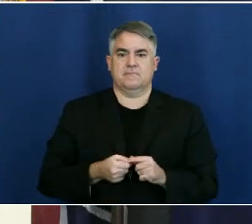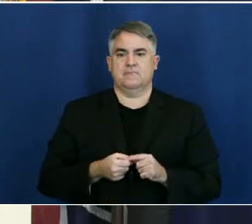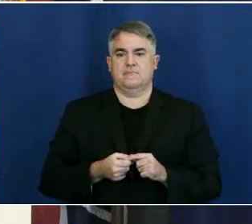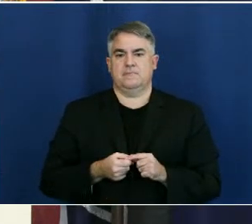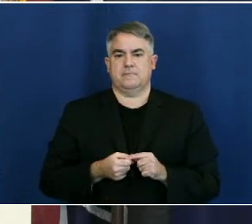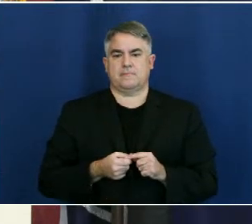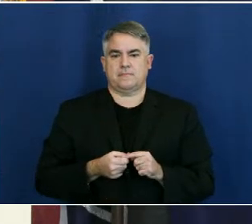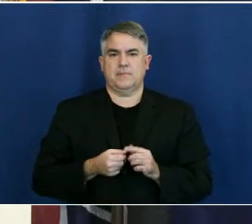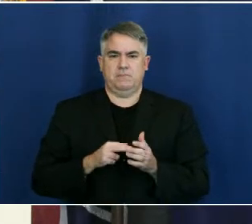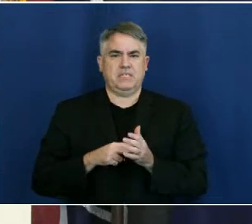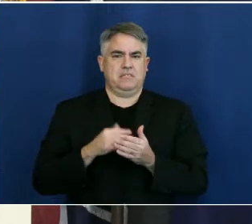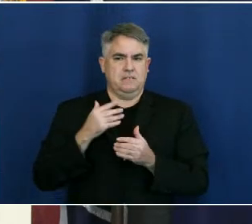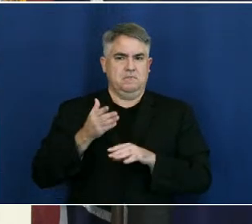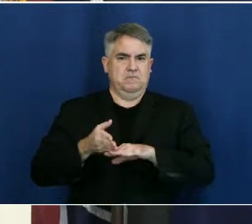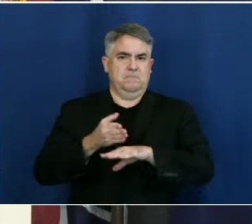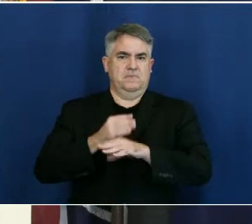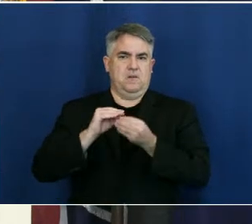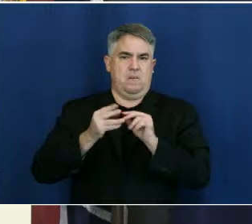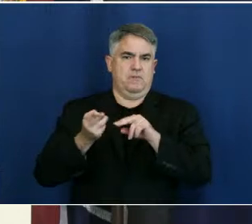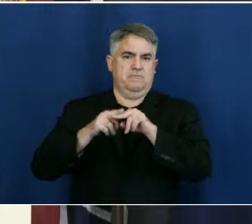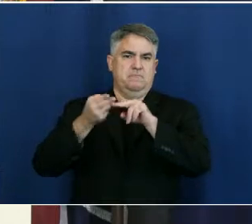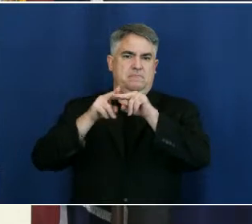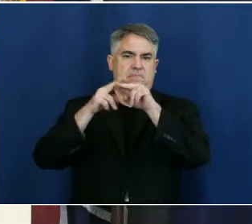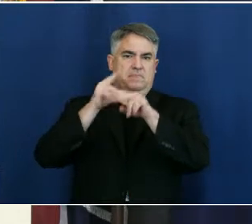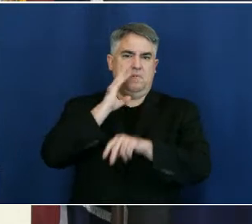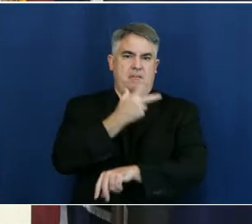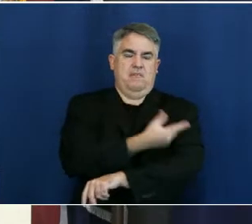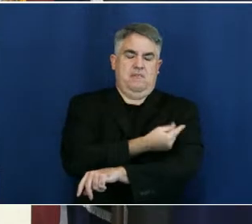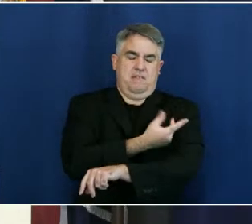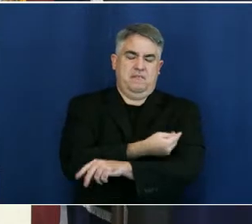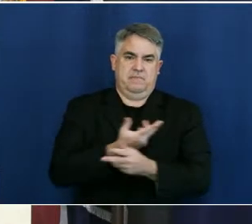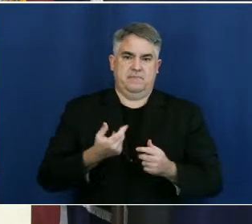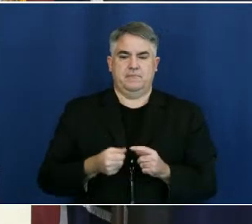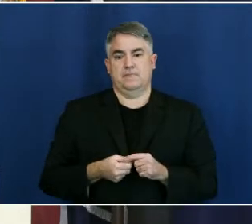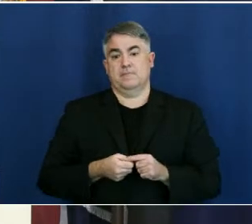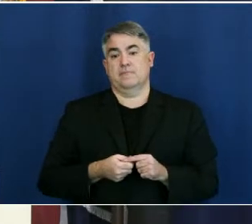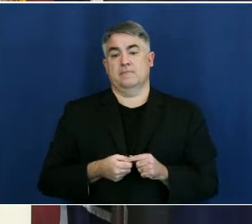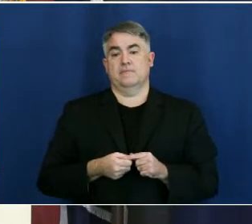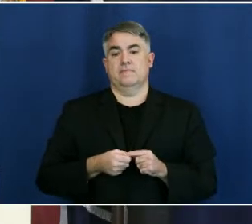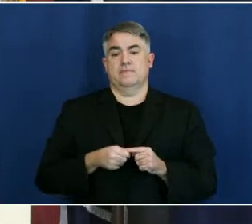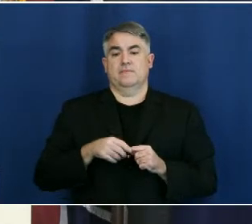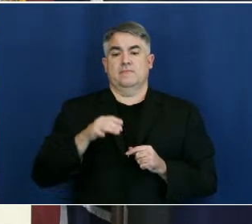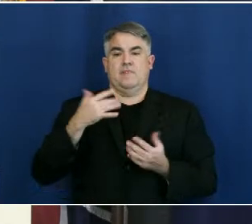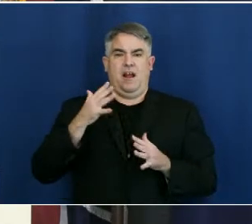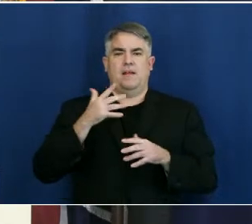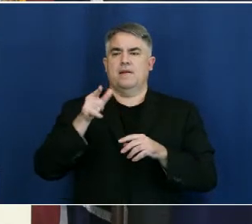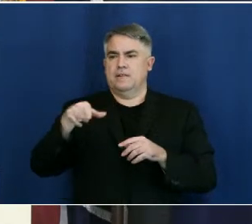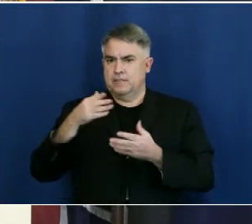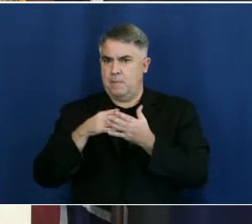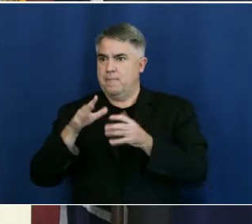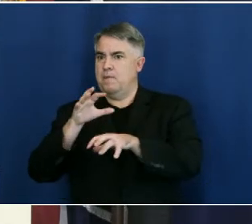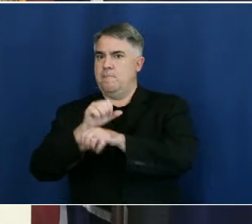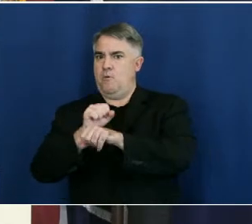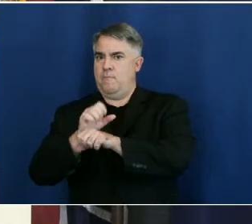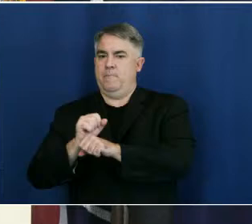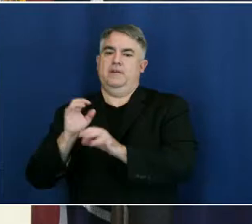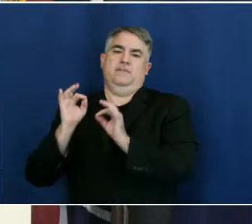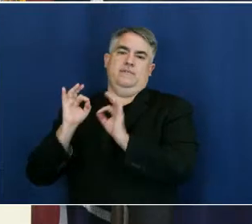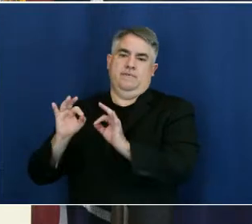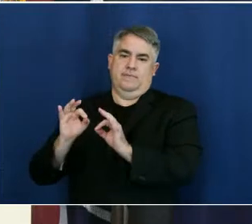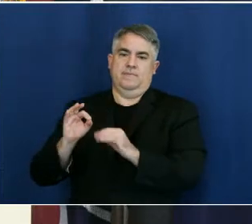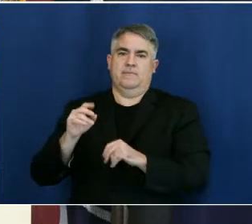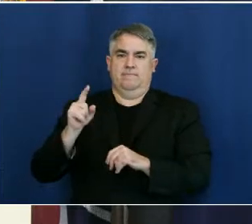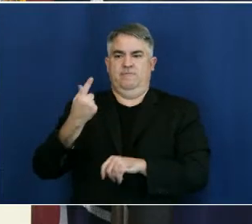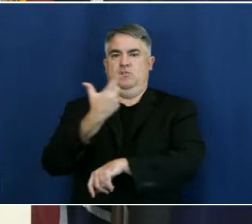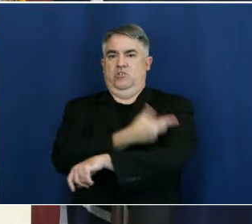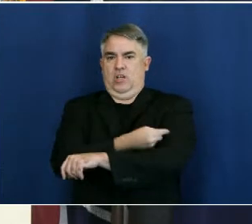through these long-term care facilities, and the rest of them are scheduled to receive their first dosages. And so we think